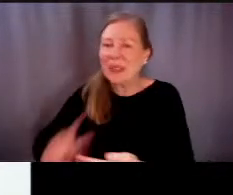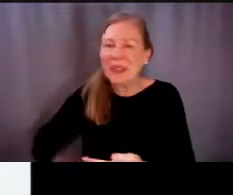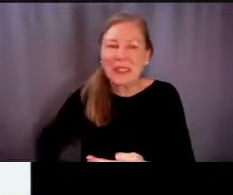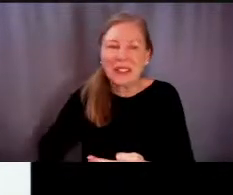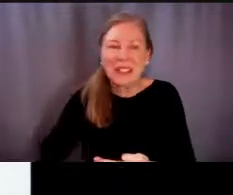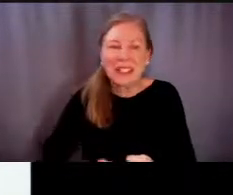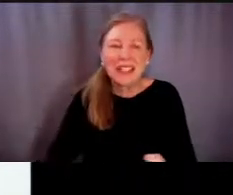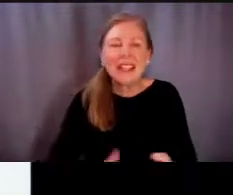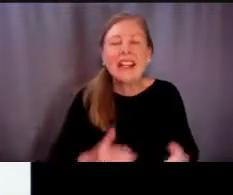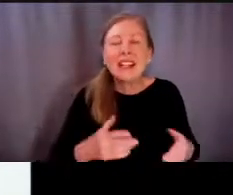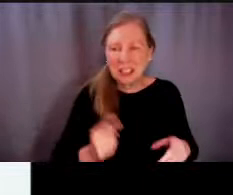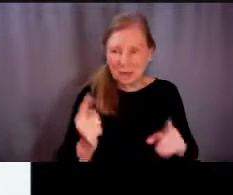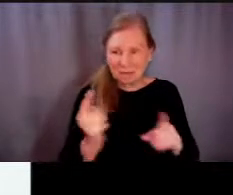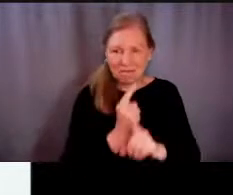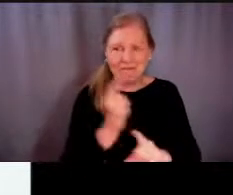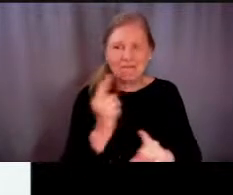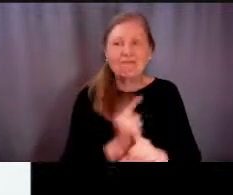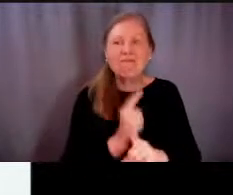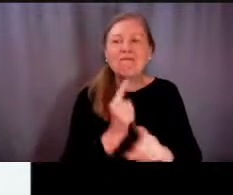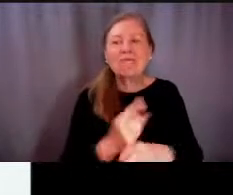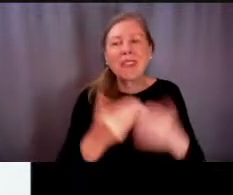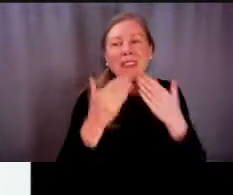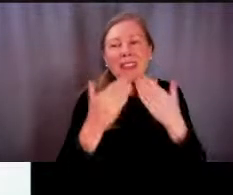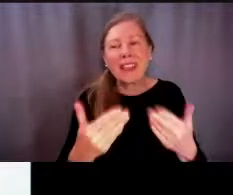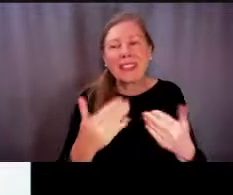us give thanks to the Lord our God.